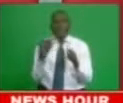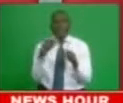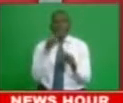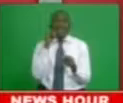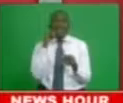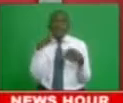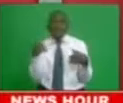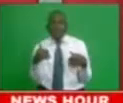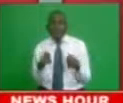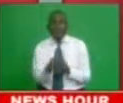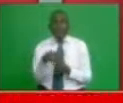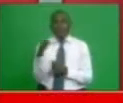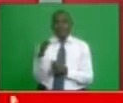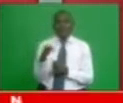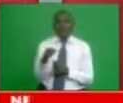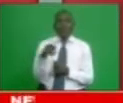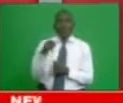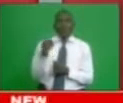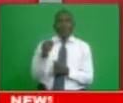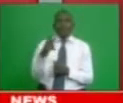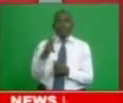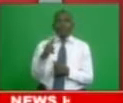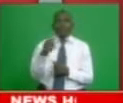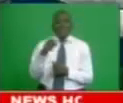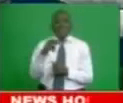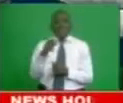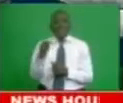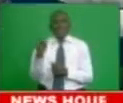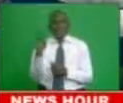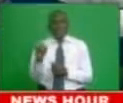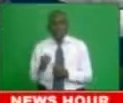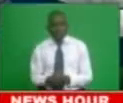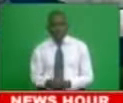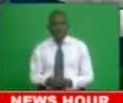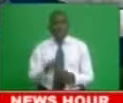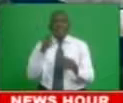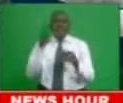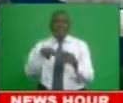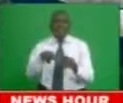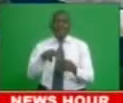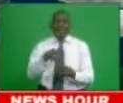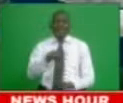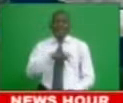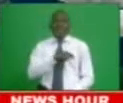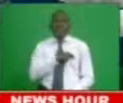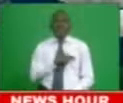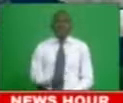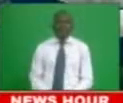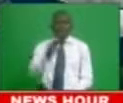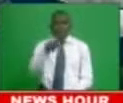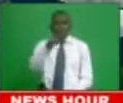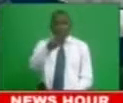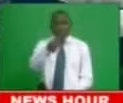night's games. And in France, Paris Saint-Germain 2, Shakhtar Donetsk 0. Spain, Real Madrid 8, Malmo